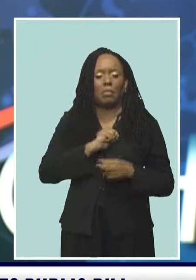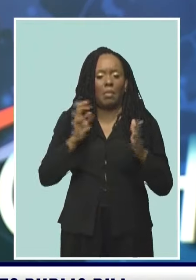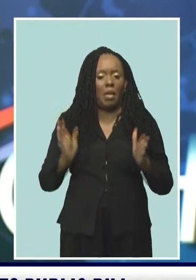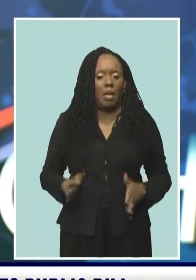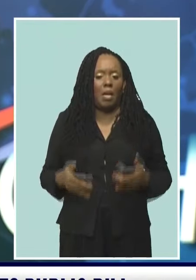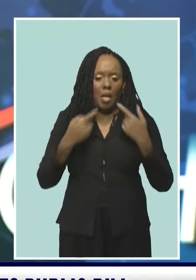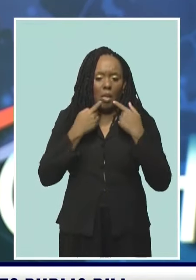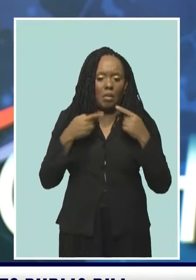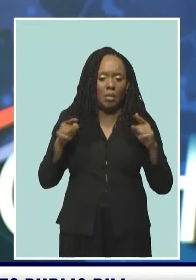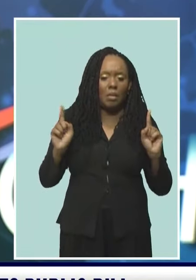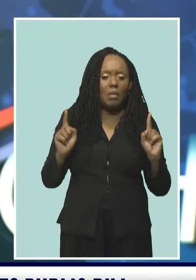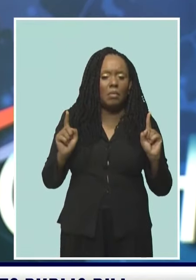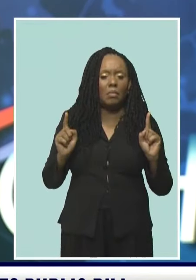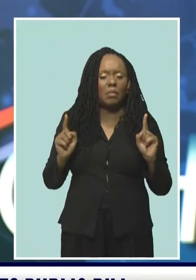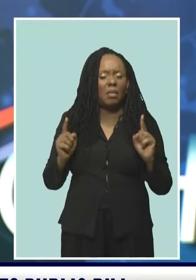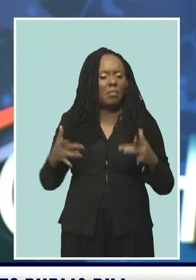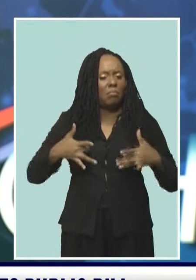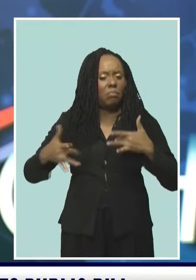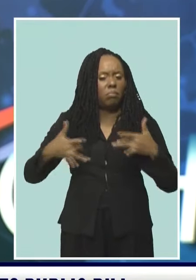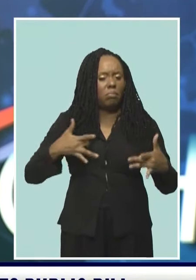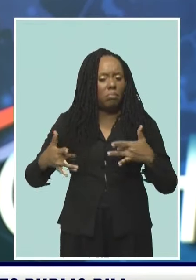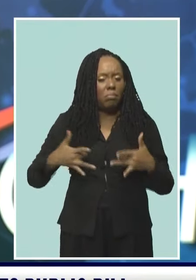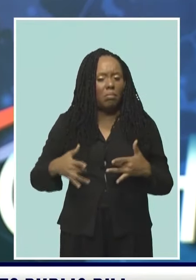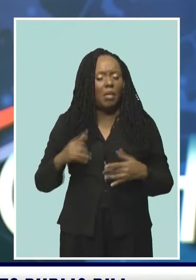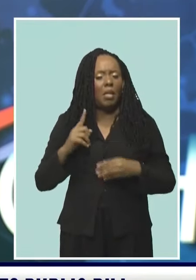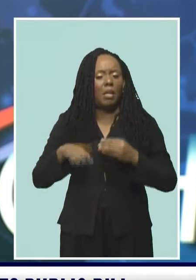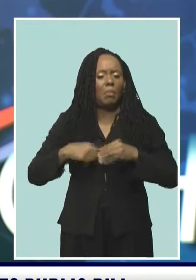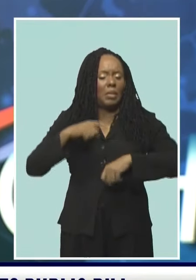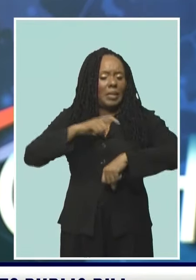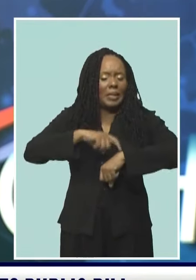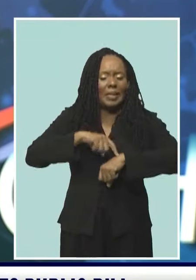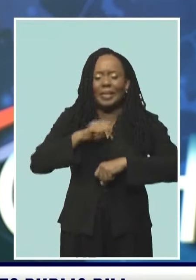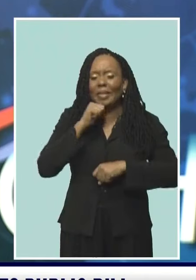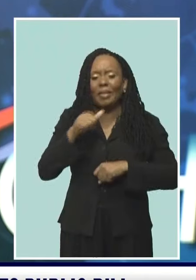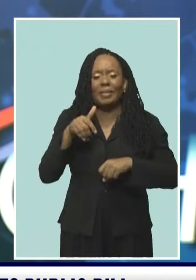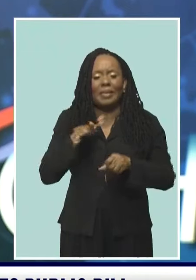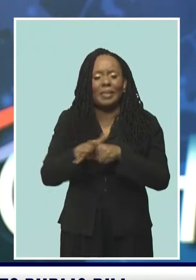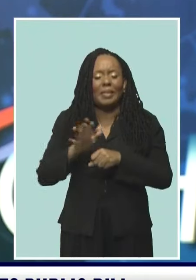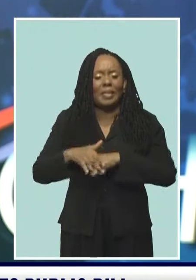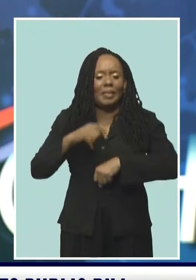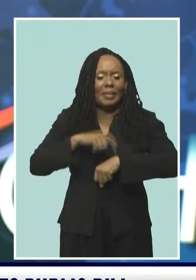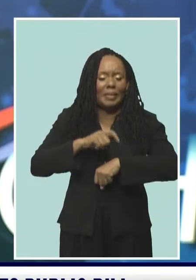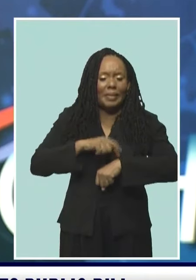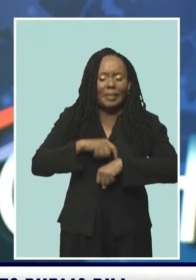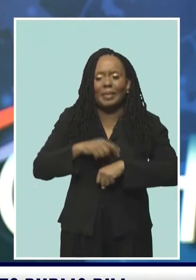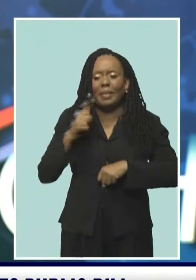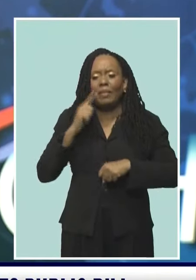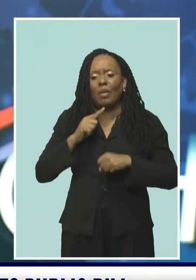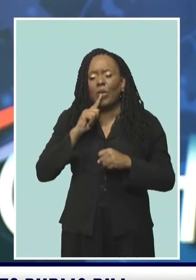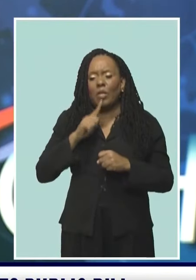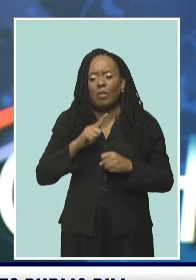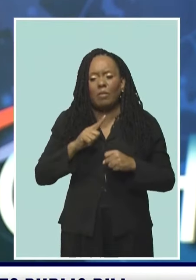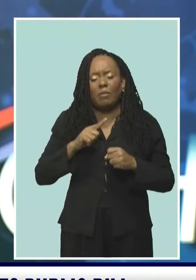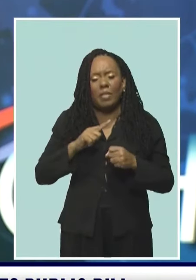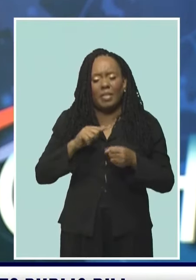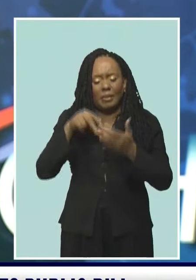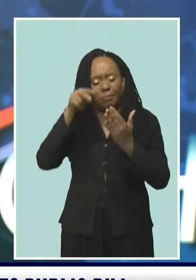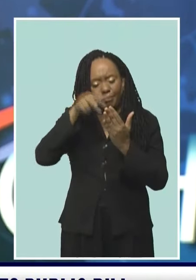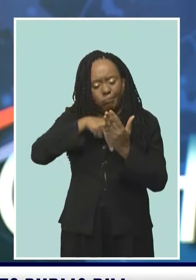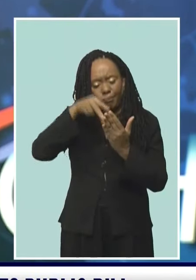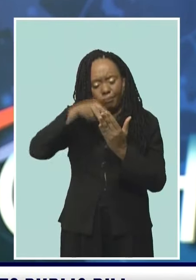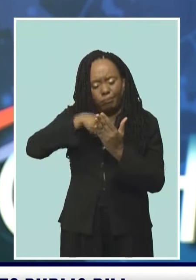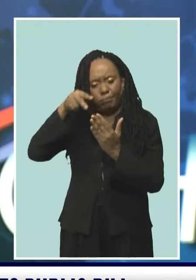2024. Senator Tricia Watson announced the stance as she again raised her concern over the time given for notice of bills.